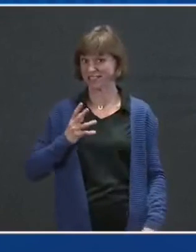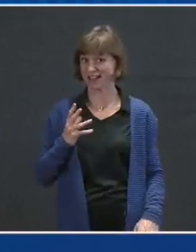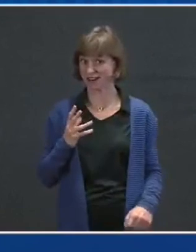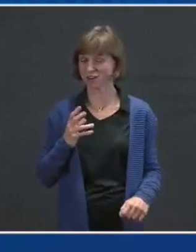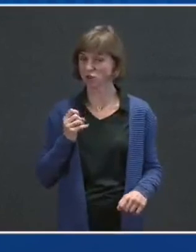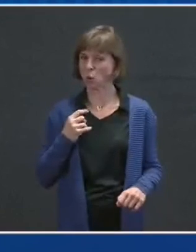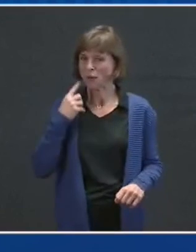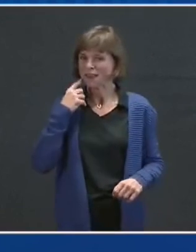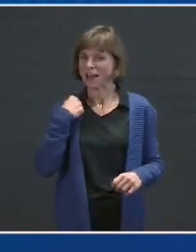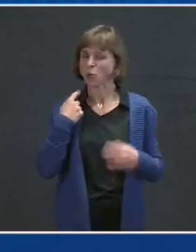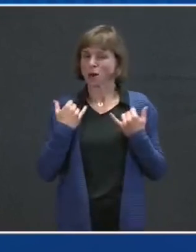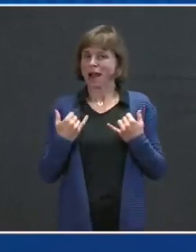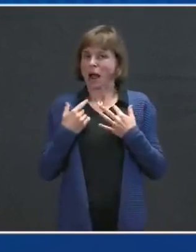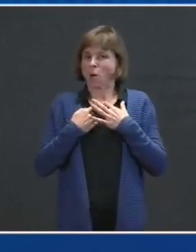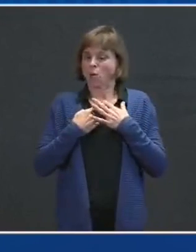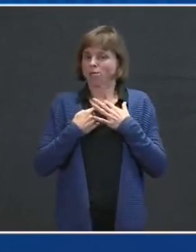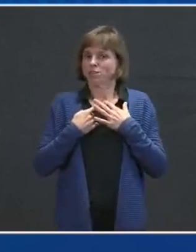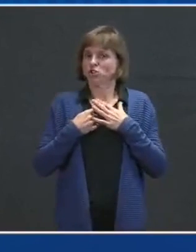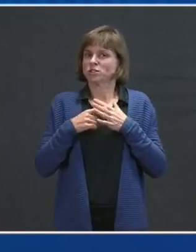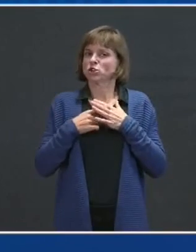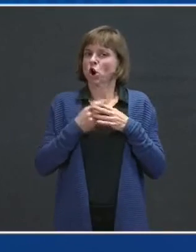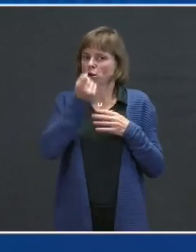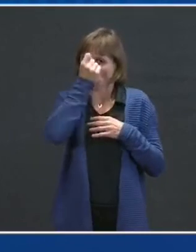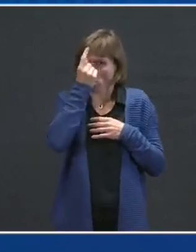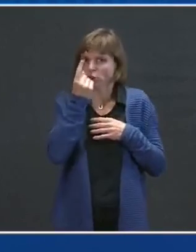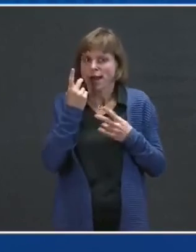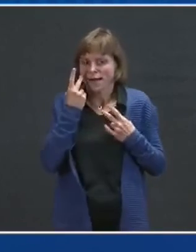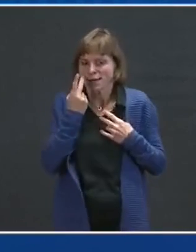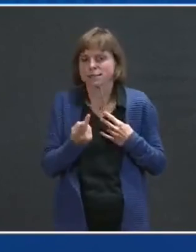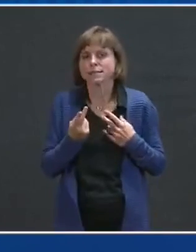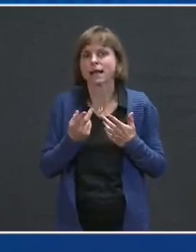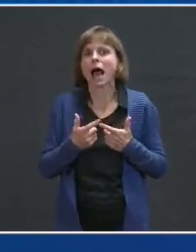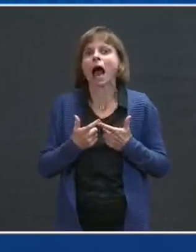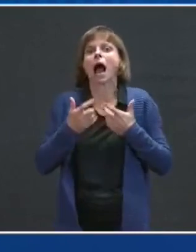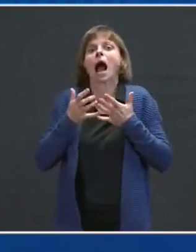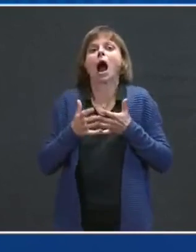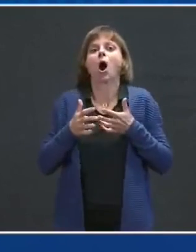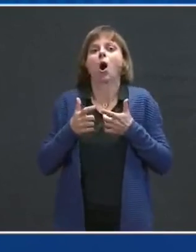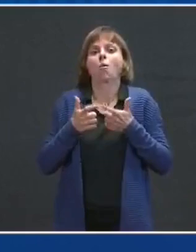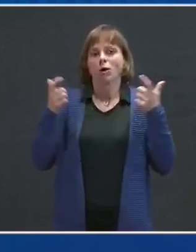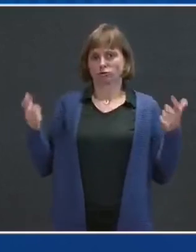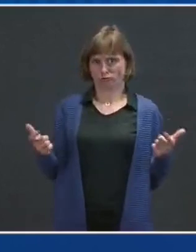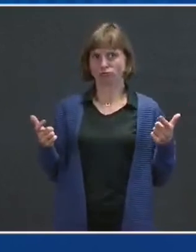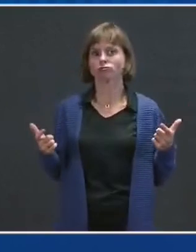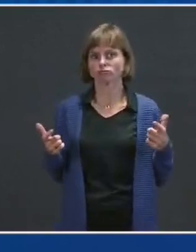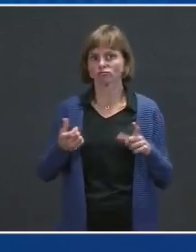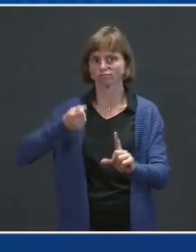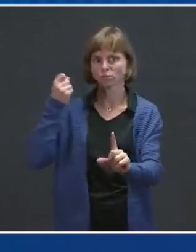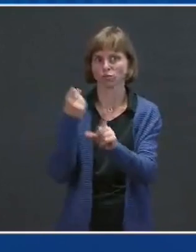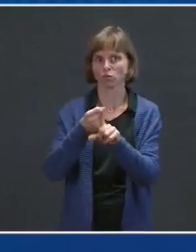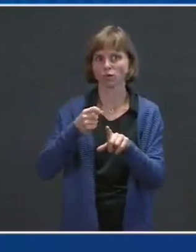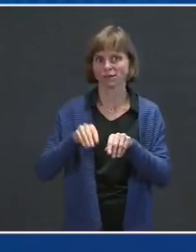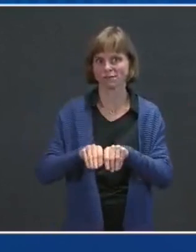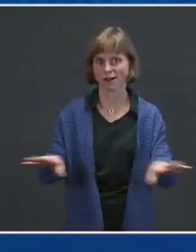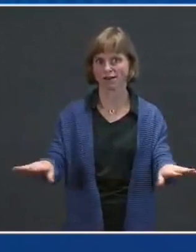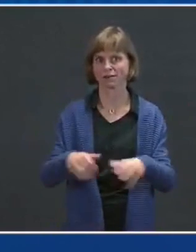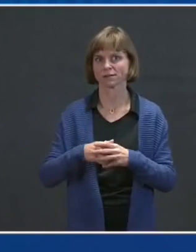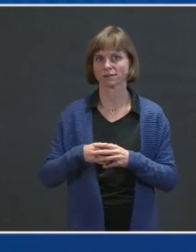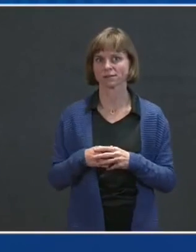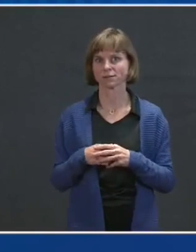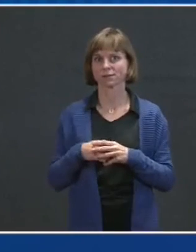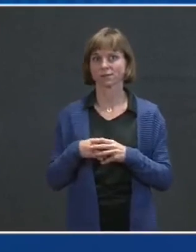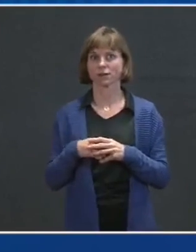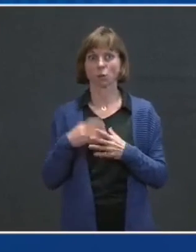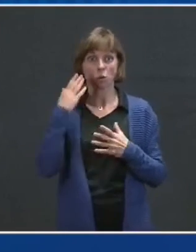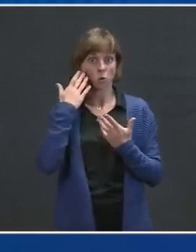understanding the scope and scale, and we may find additional compromises, particularly given the technology companies that were compromised.